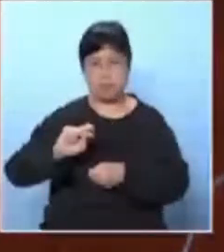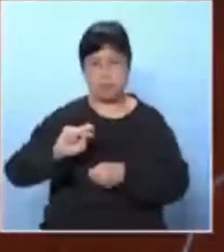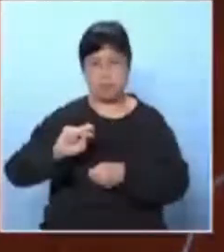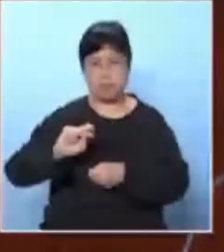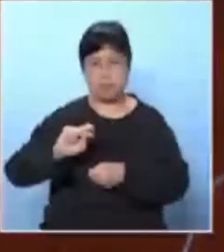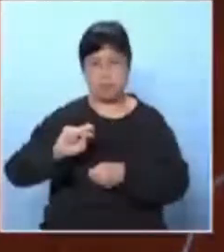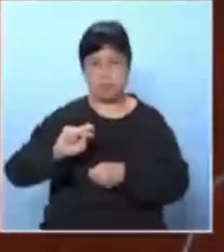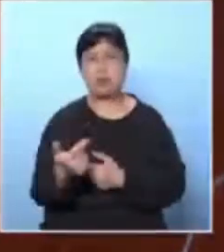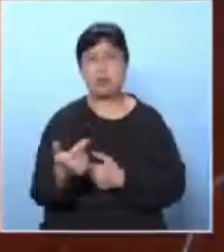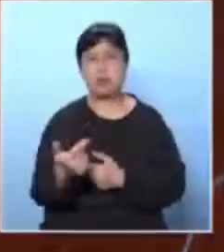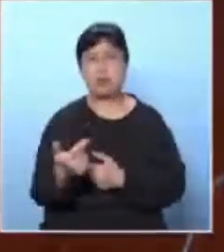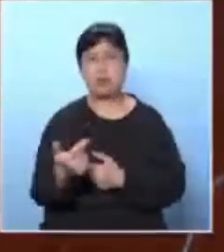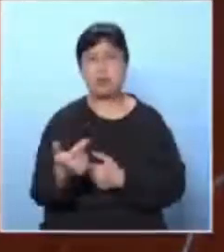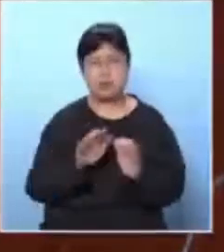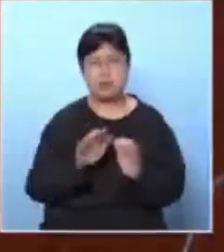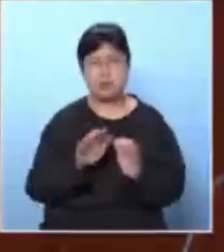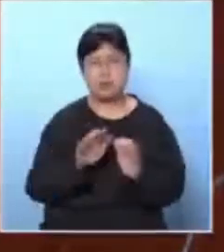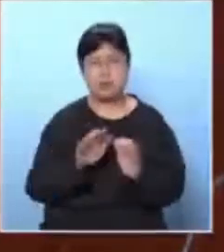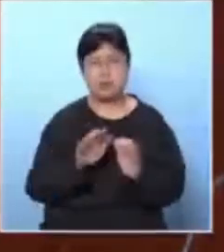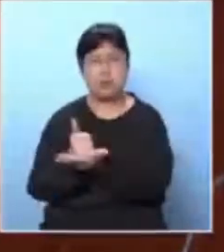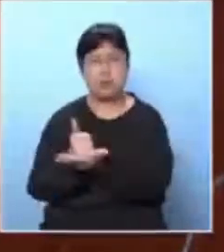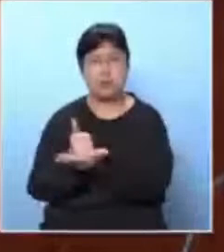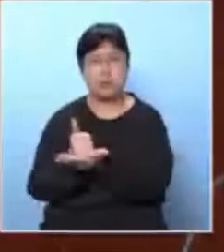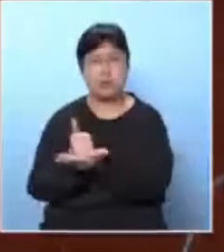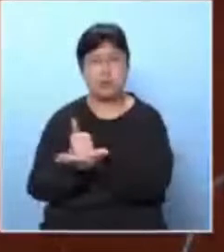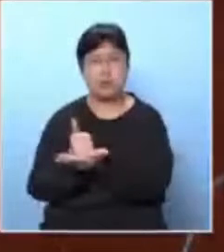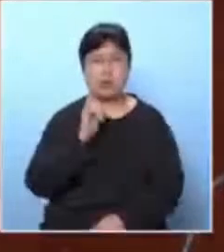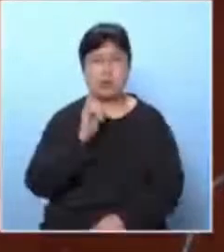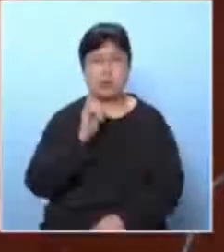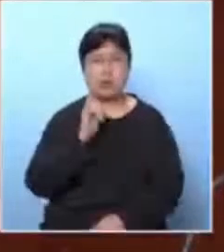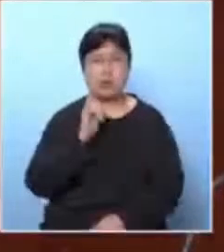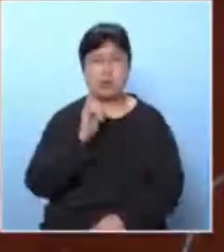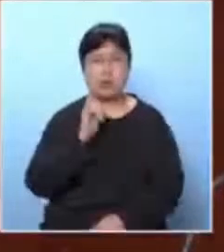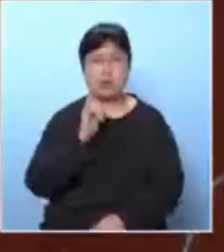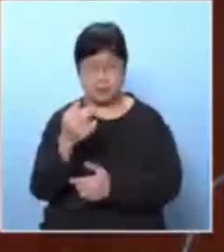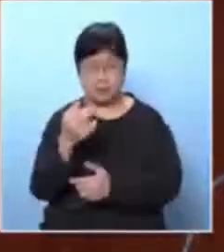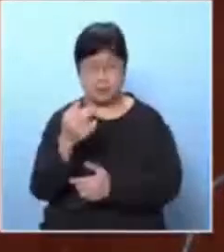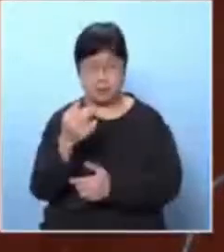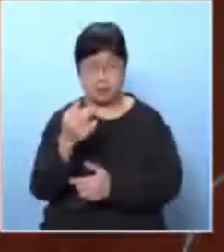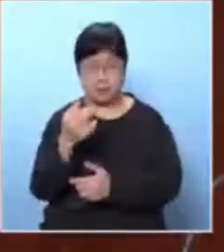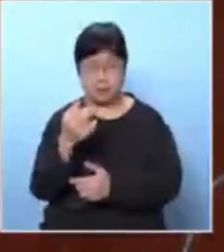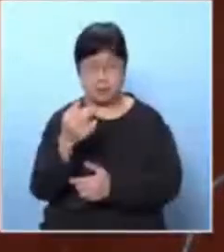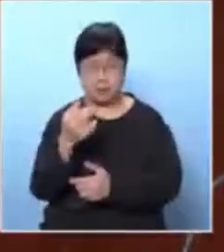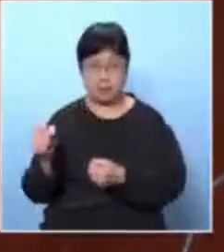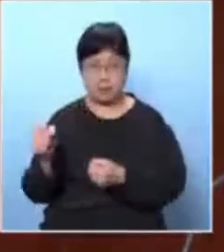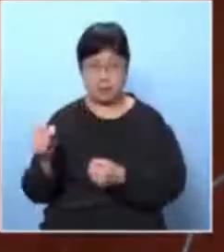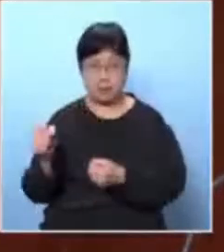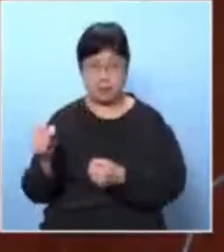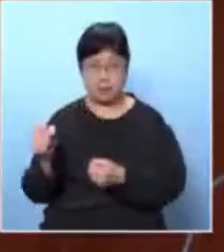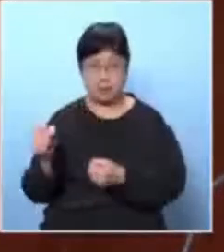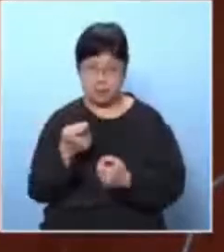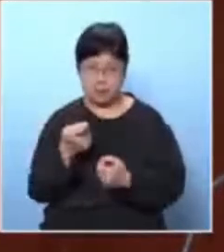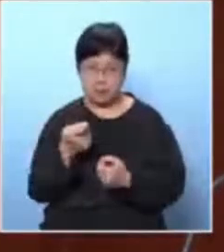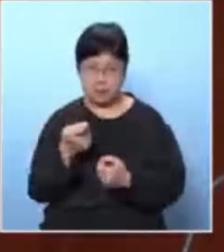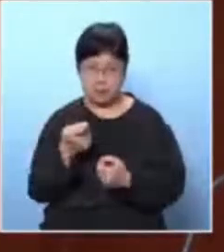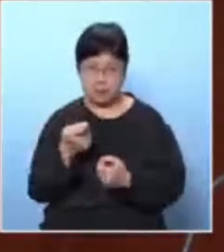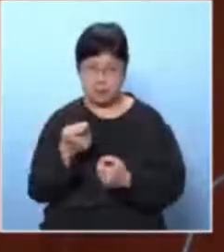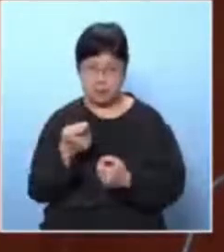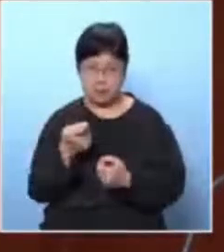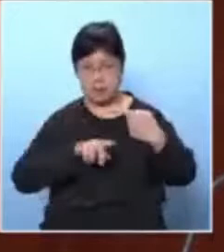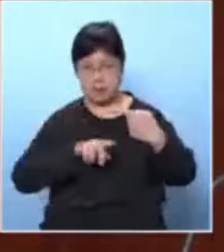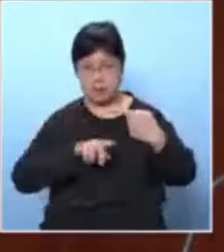of service places from about 670 to nearly 1,200. And